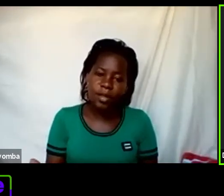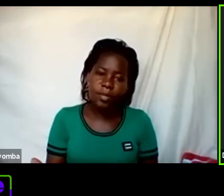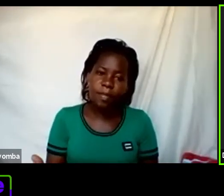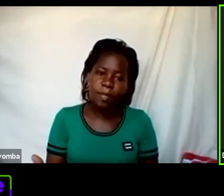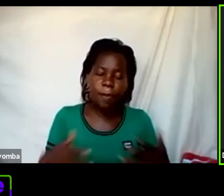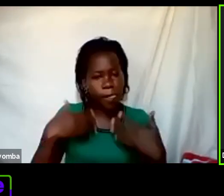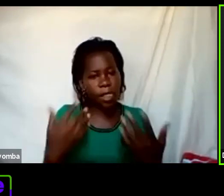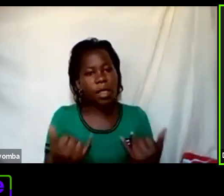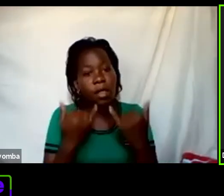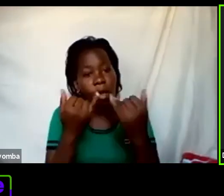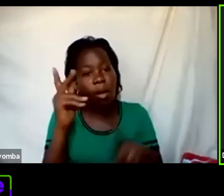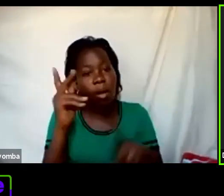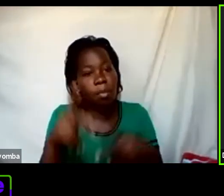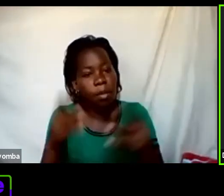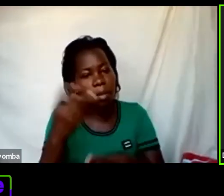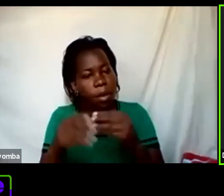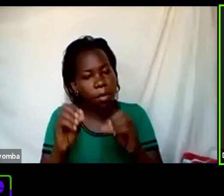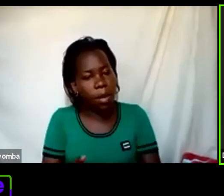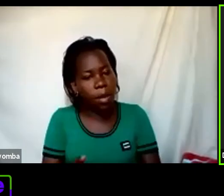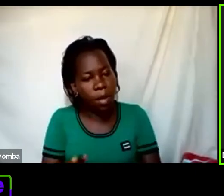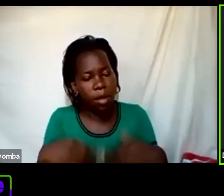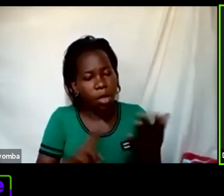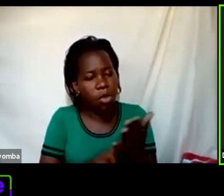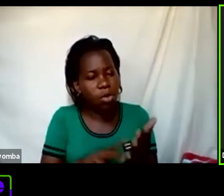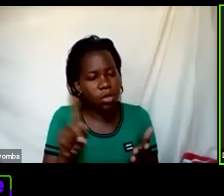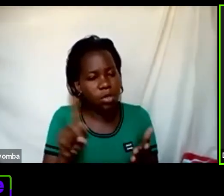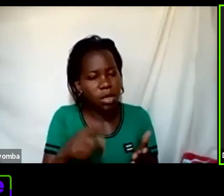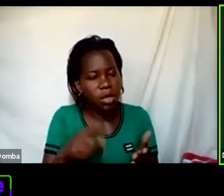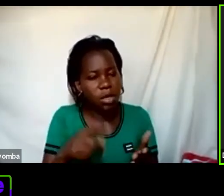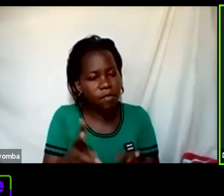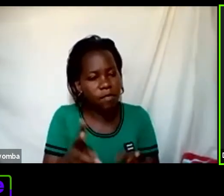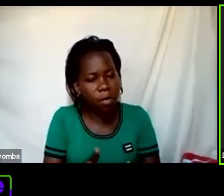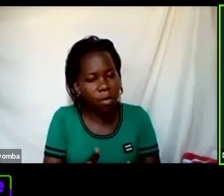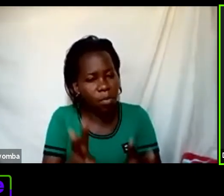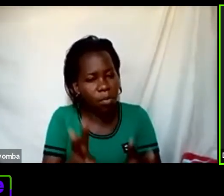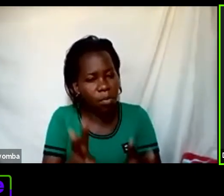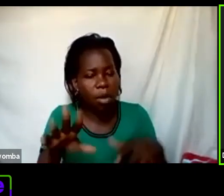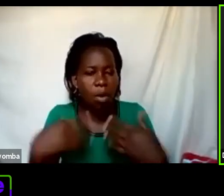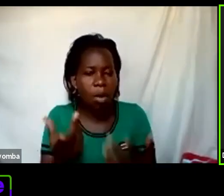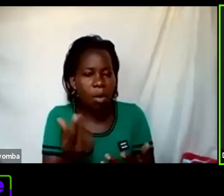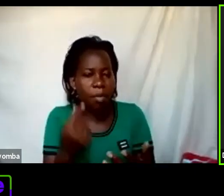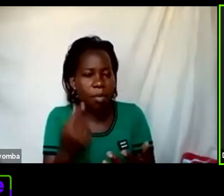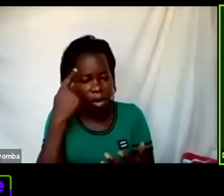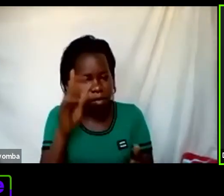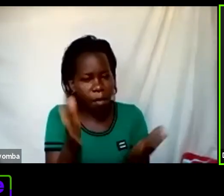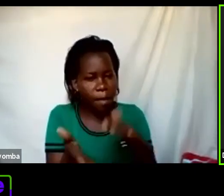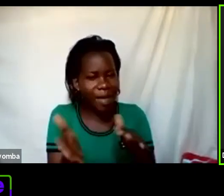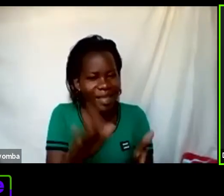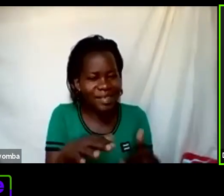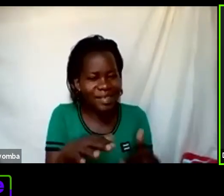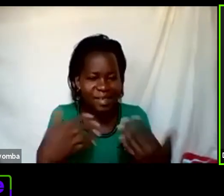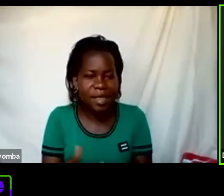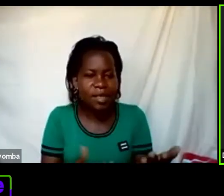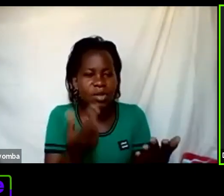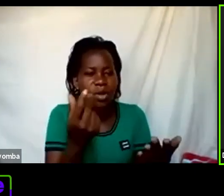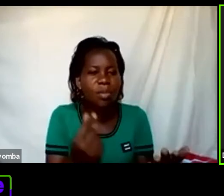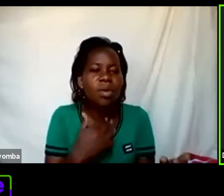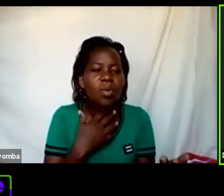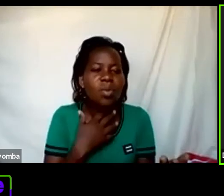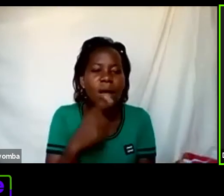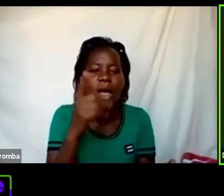the wrong channel? Is it that you don't have money for packaging? When you say funds, what do you mean? Do you want 100 million so that you can